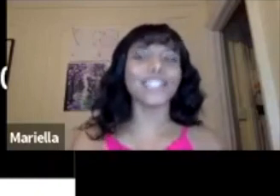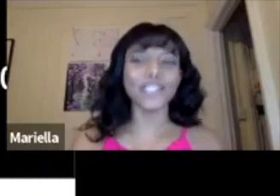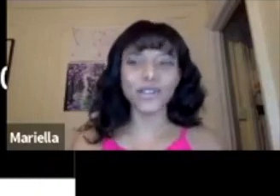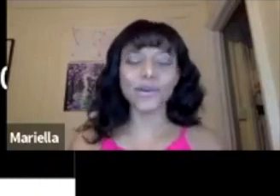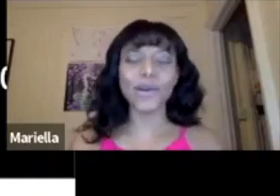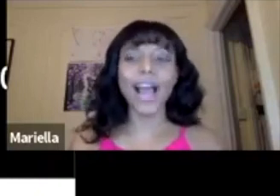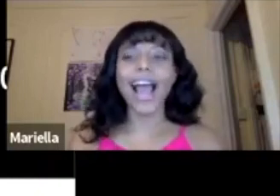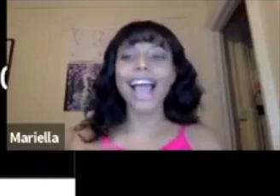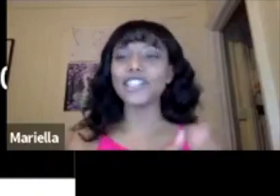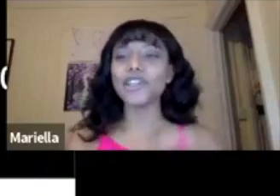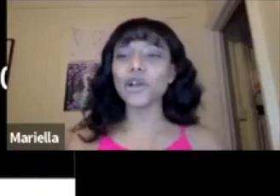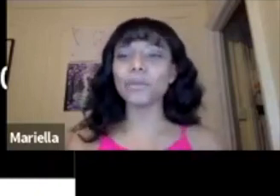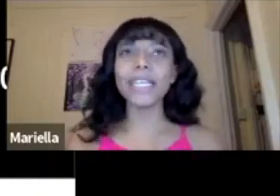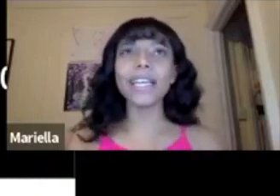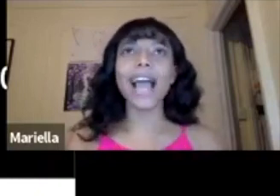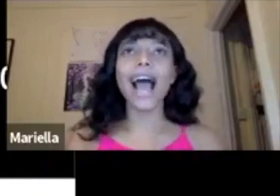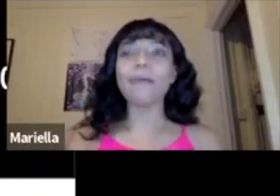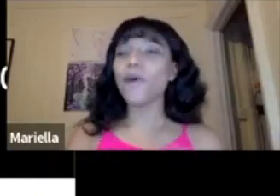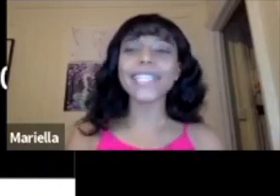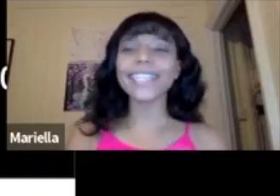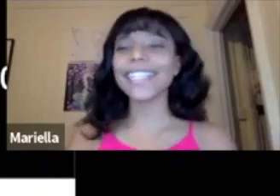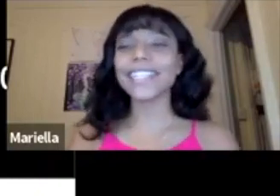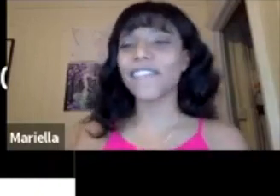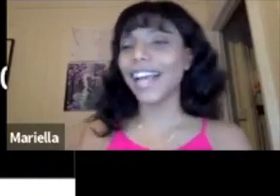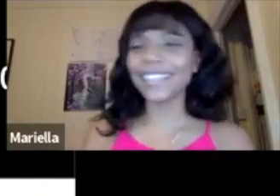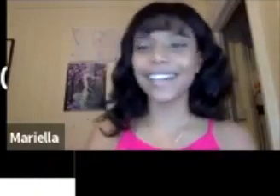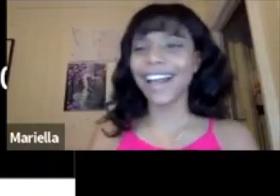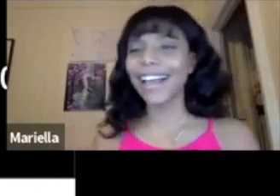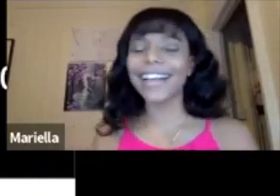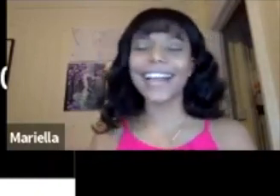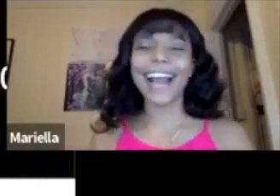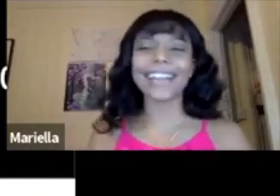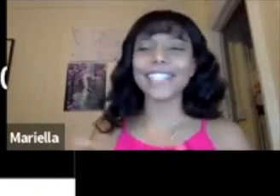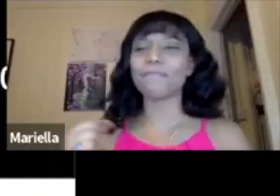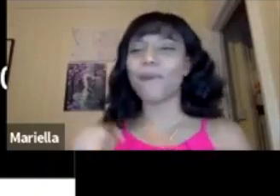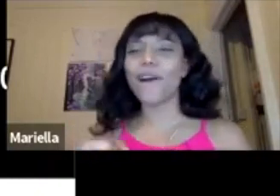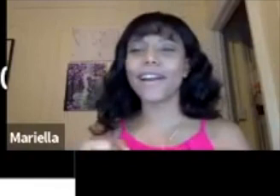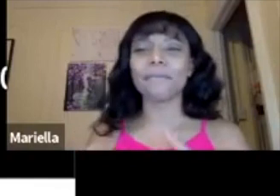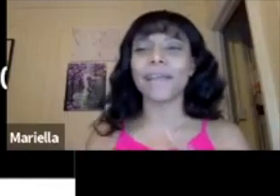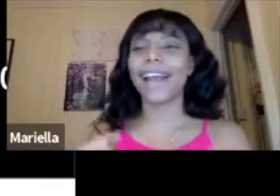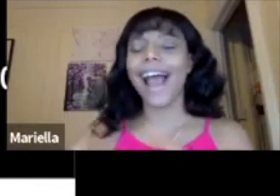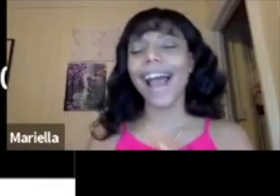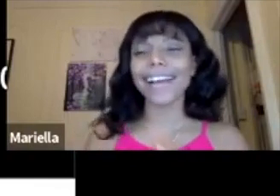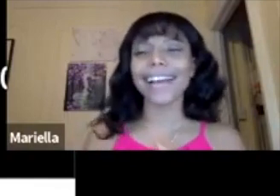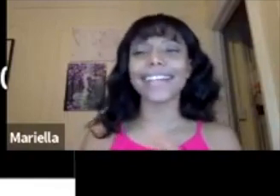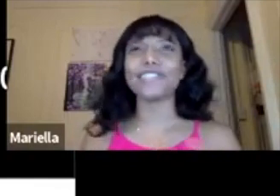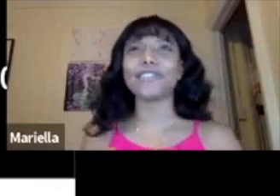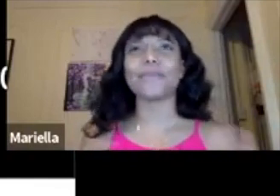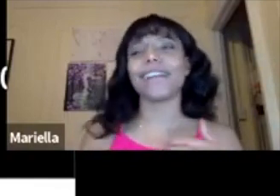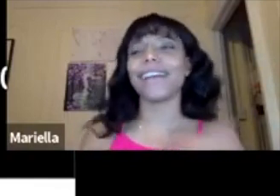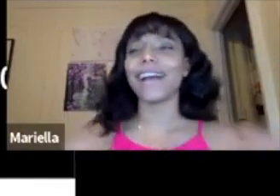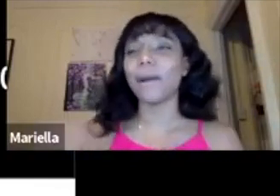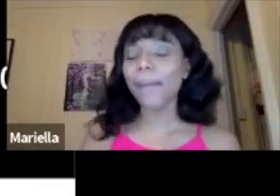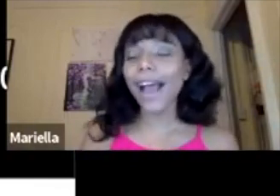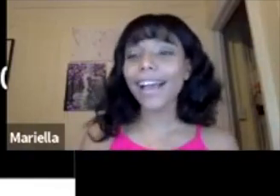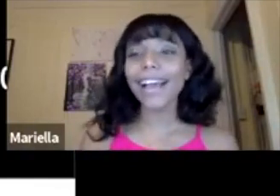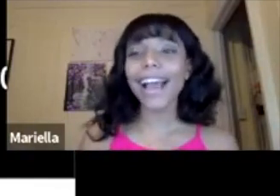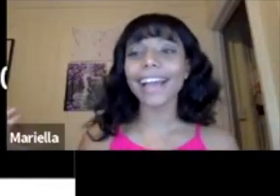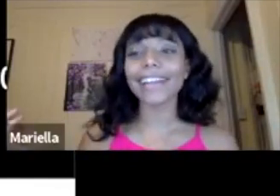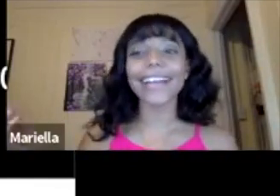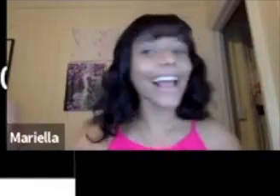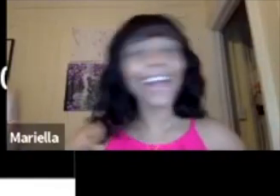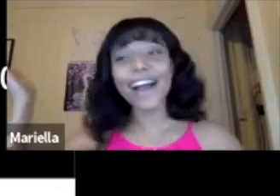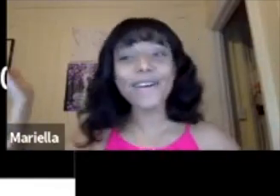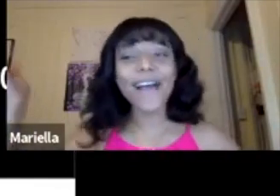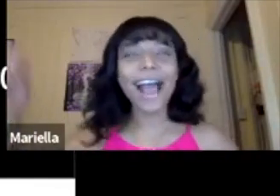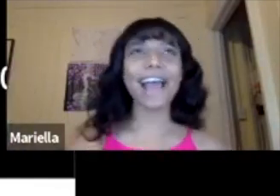yes, I do. And she told me, I'm hosting this event tonight at this bar in Manhattan. Do you want to like come by and